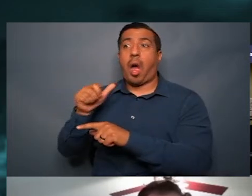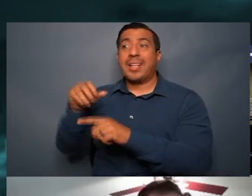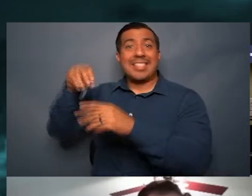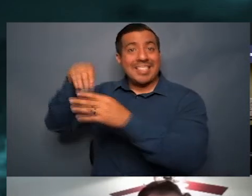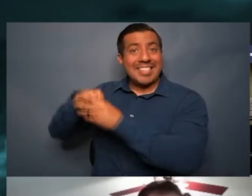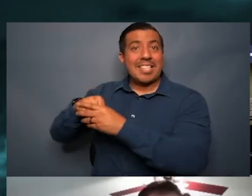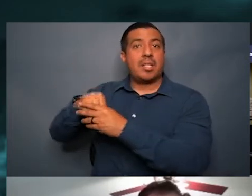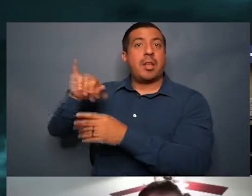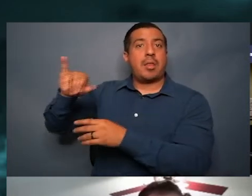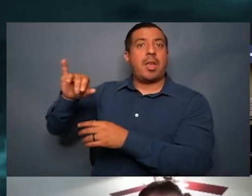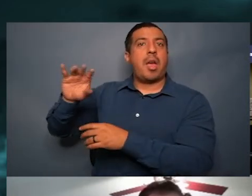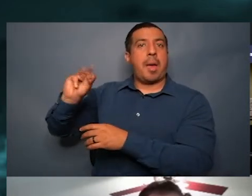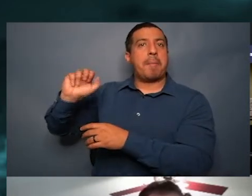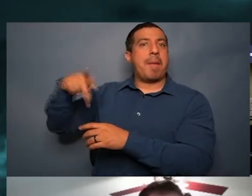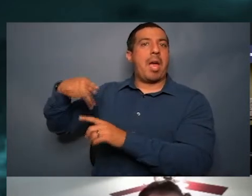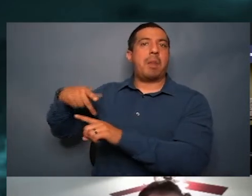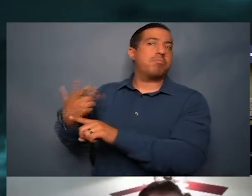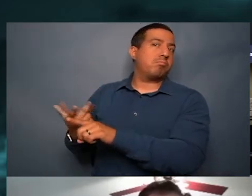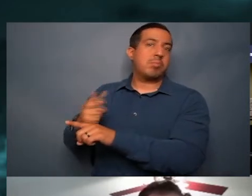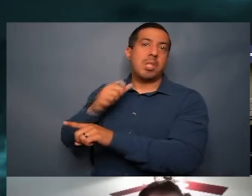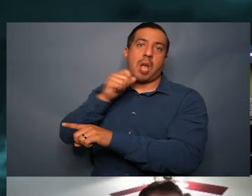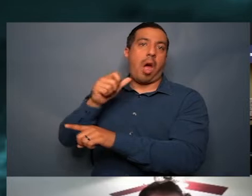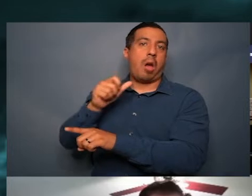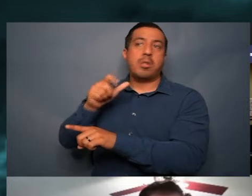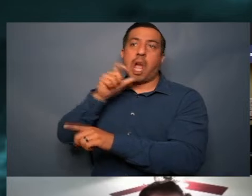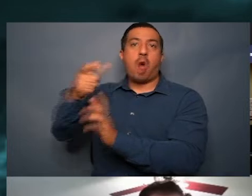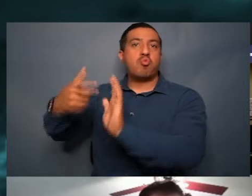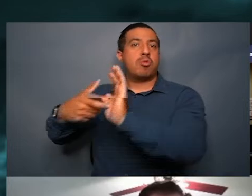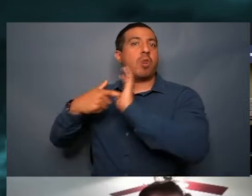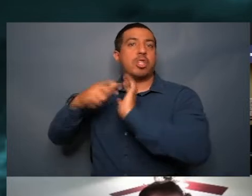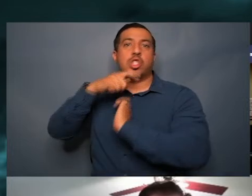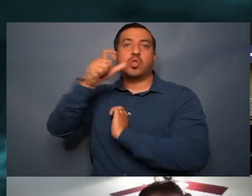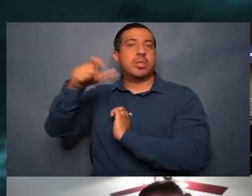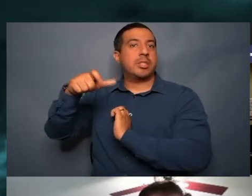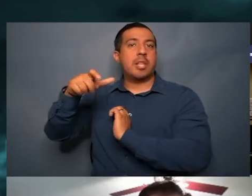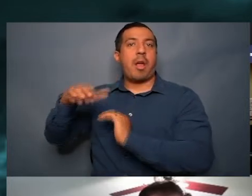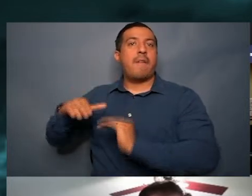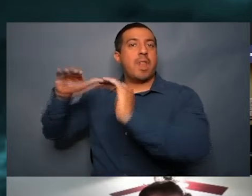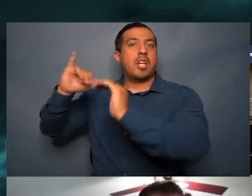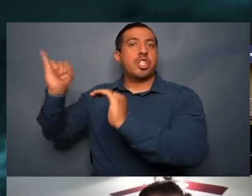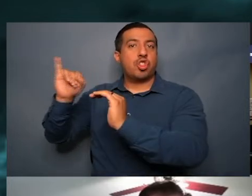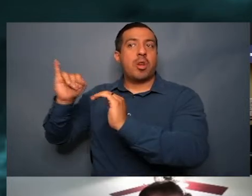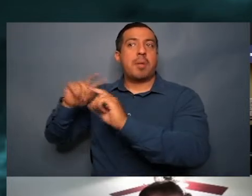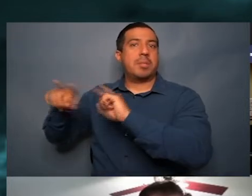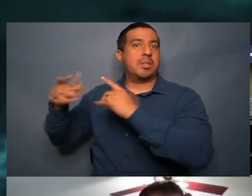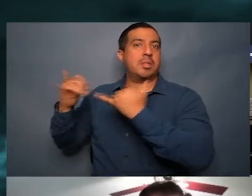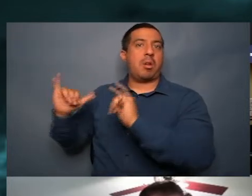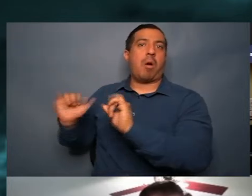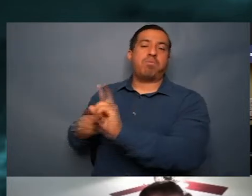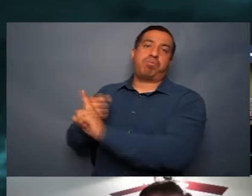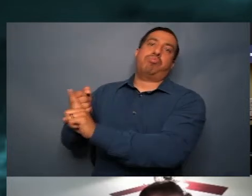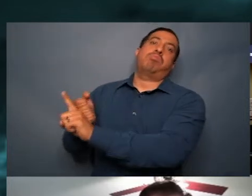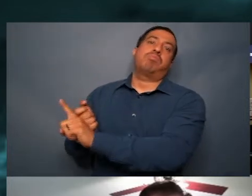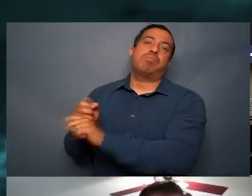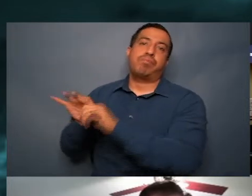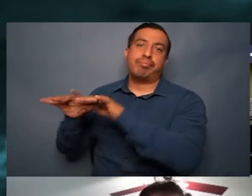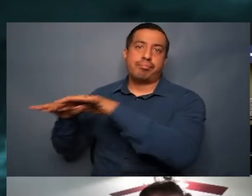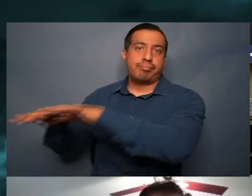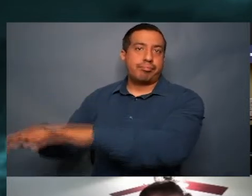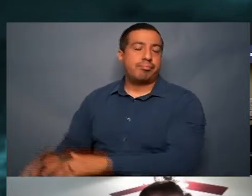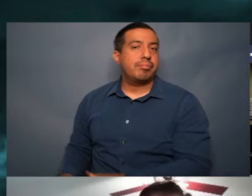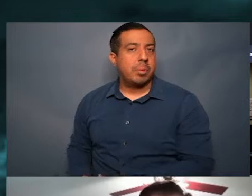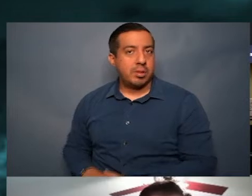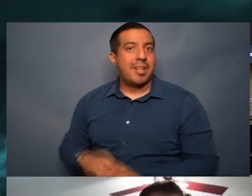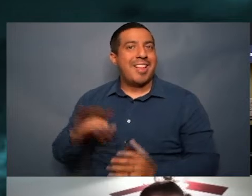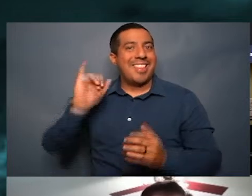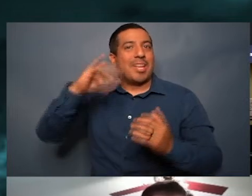map floodplain. These are residents who are not required to have flood insurance. And this is why it's so important that everybody